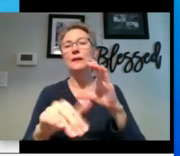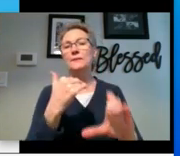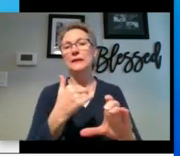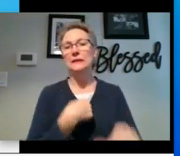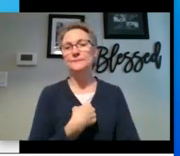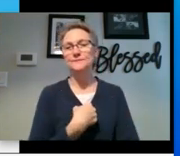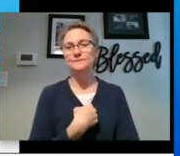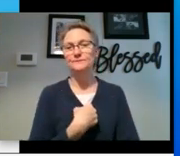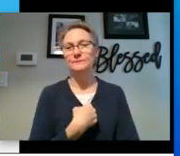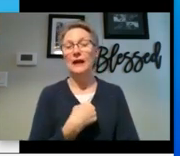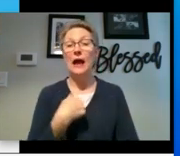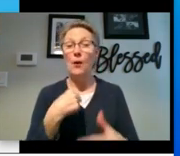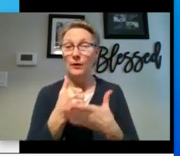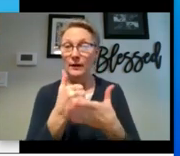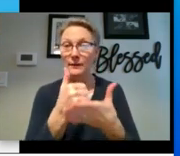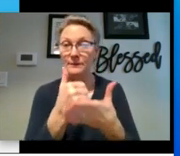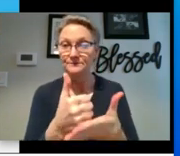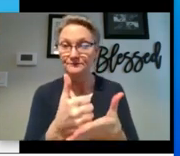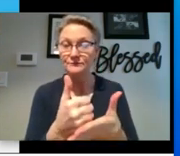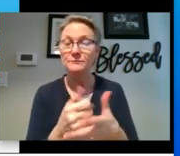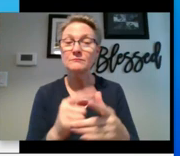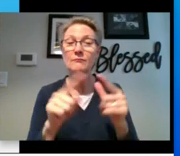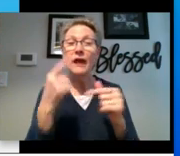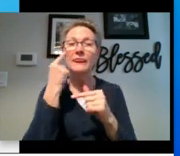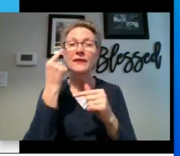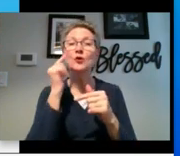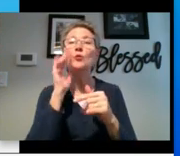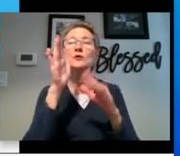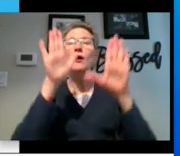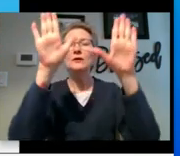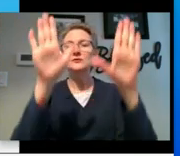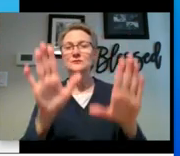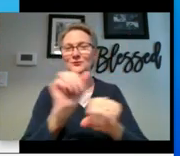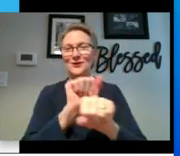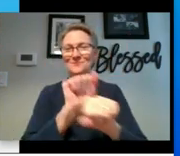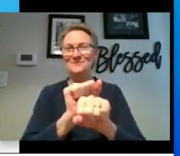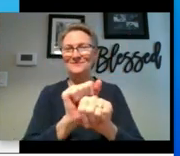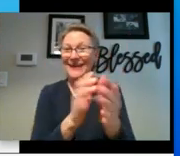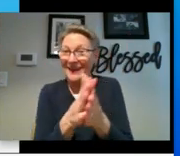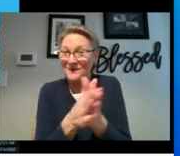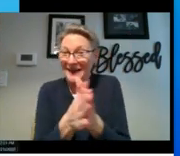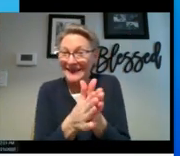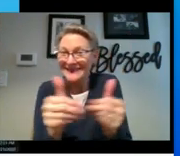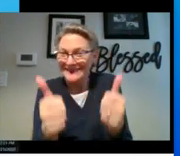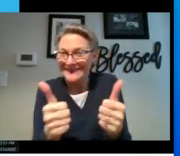and I will try to help you out. But I think you guys are going to do an awesome job. Can't wait.